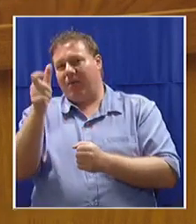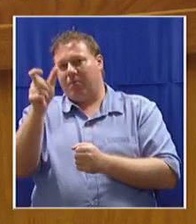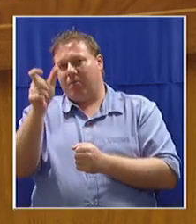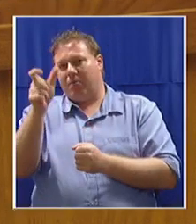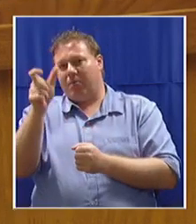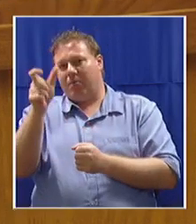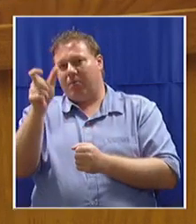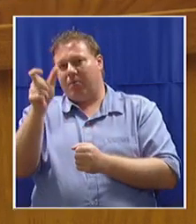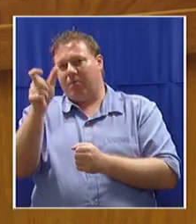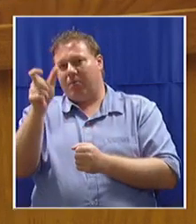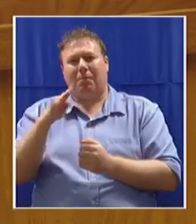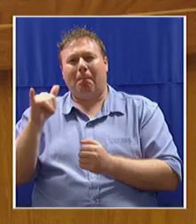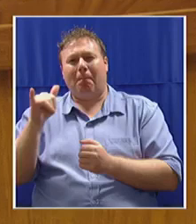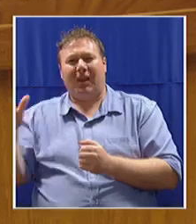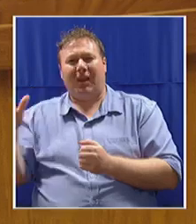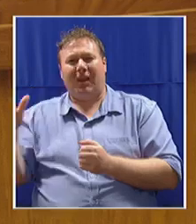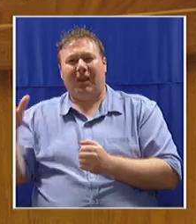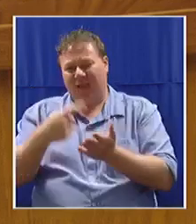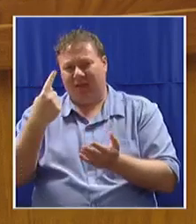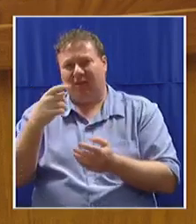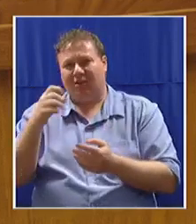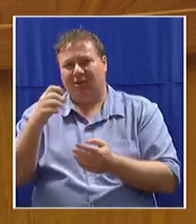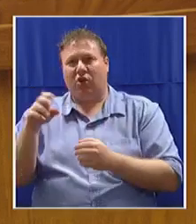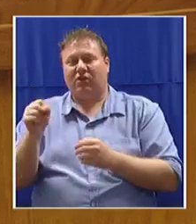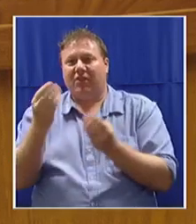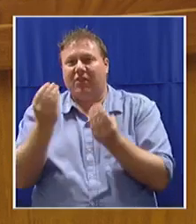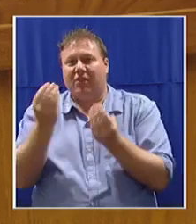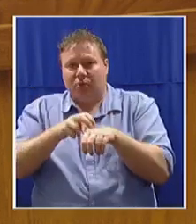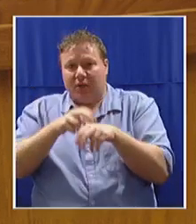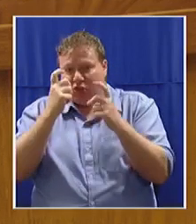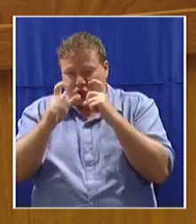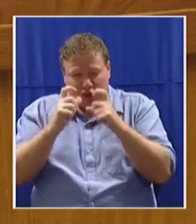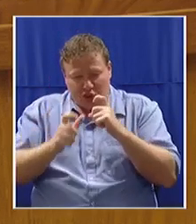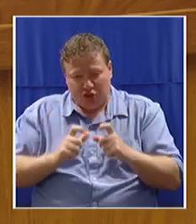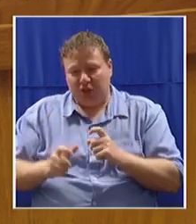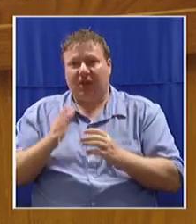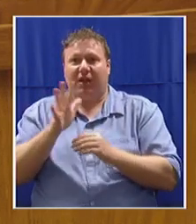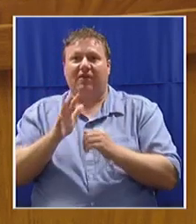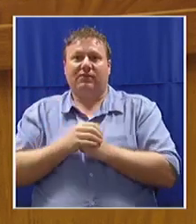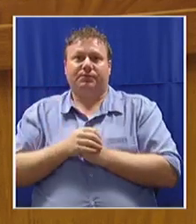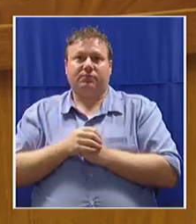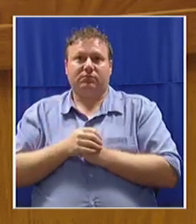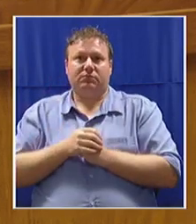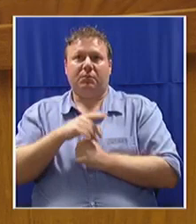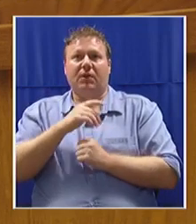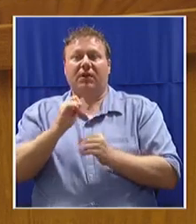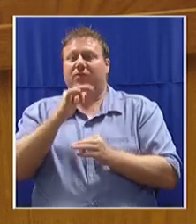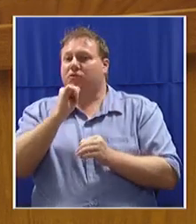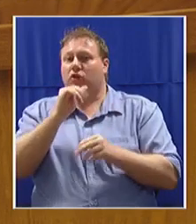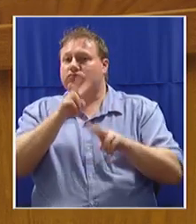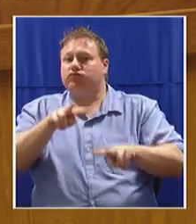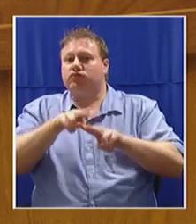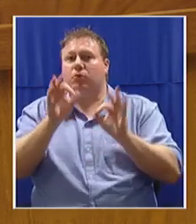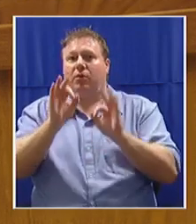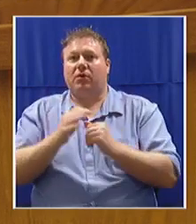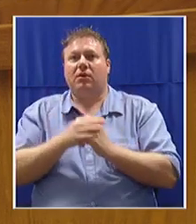SARS? And these are the nexuses that we've got to look at very, very carefully in politics because if it's not regulated properly, politics